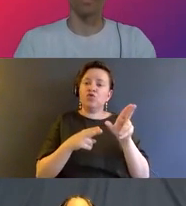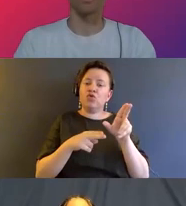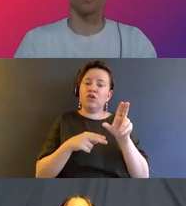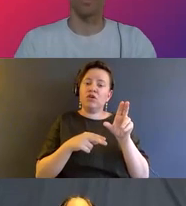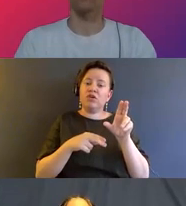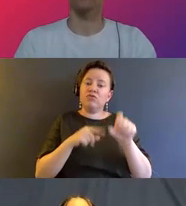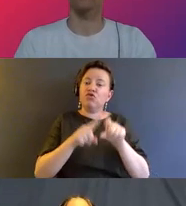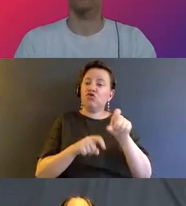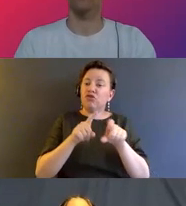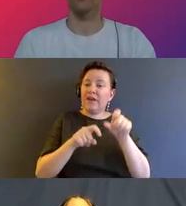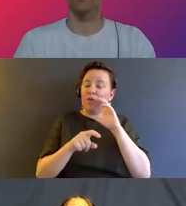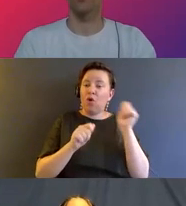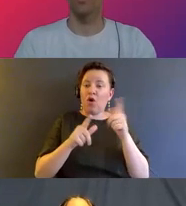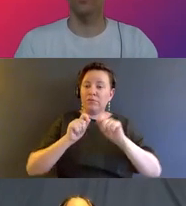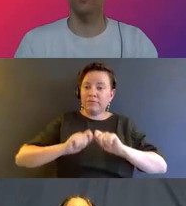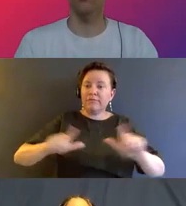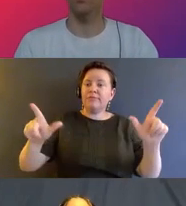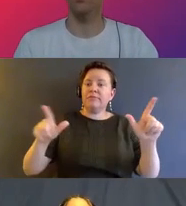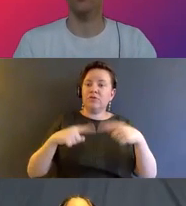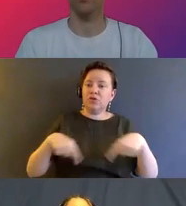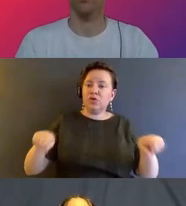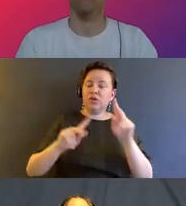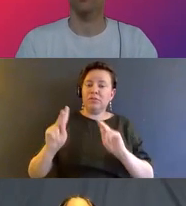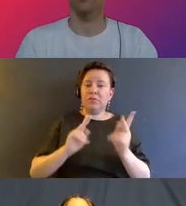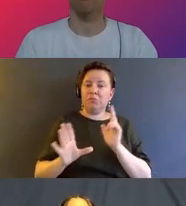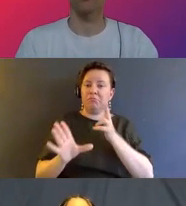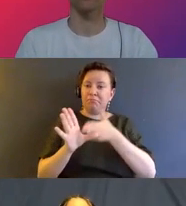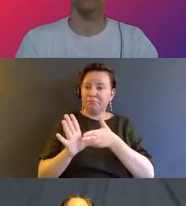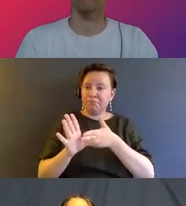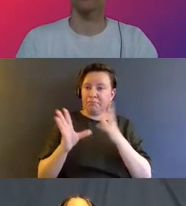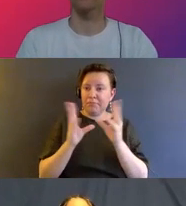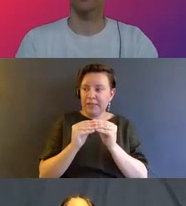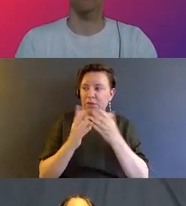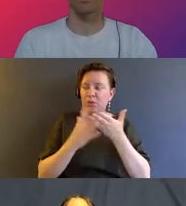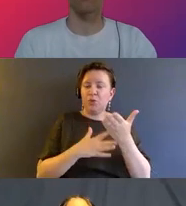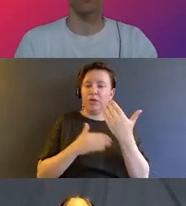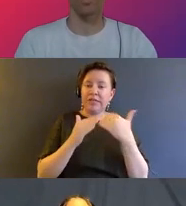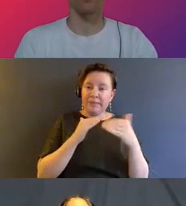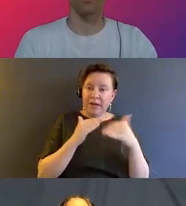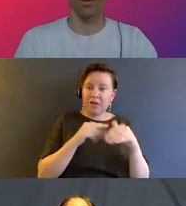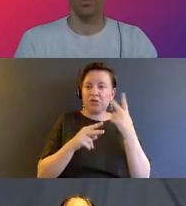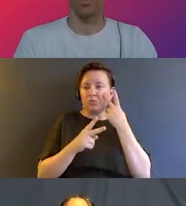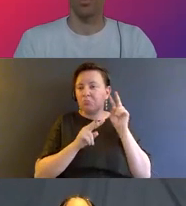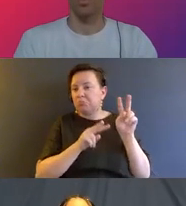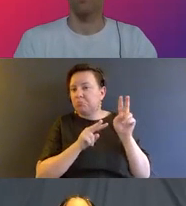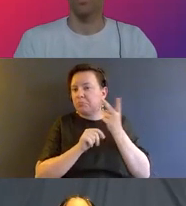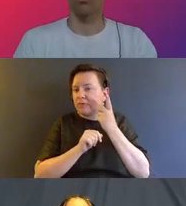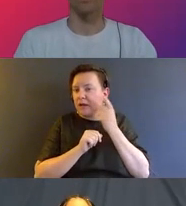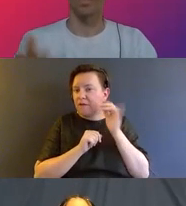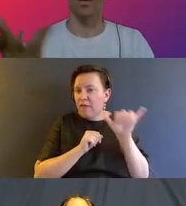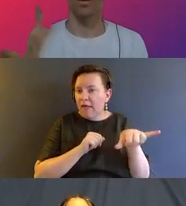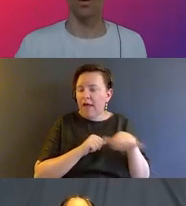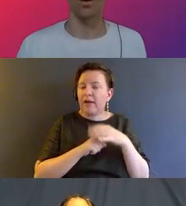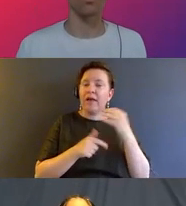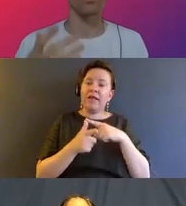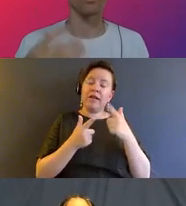be sent out to the attendees of this meeting via email, so please keep an eye out for that. And then once